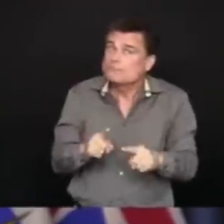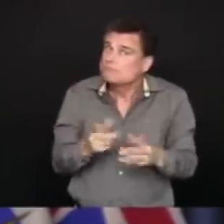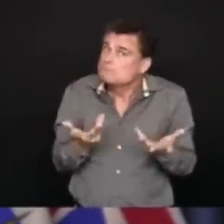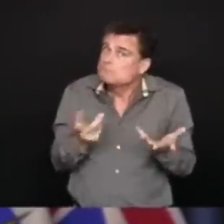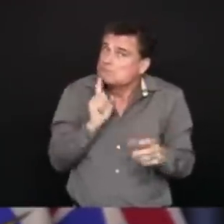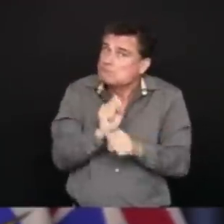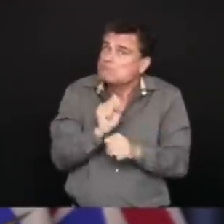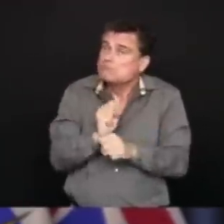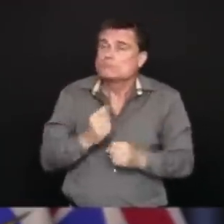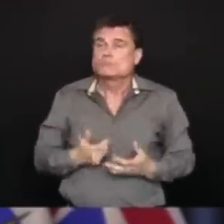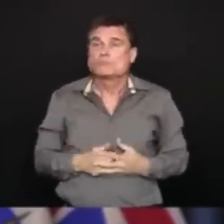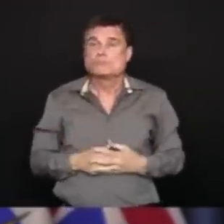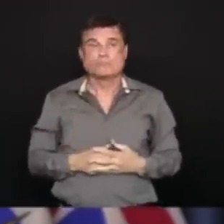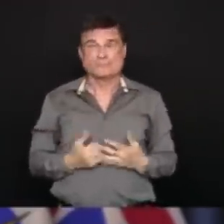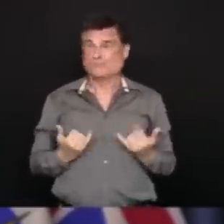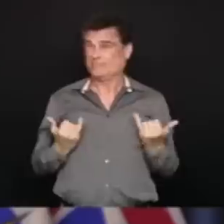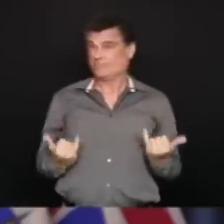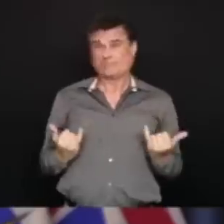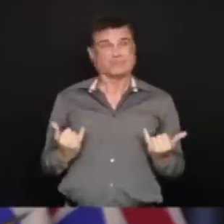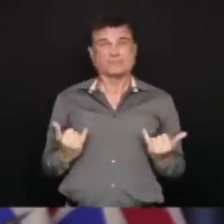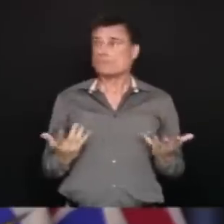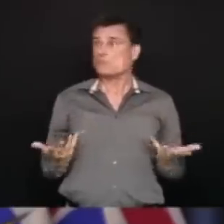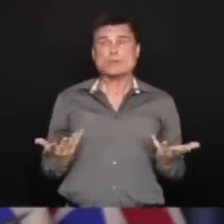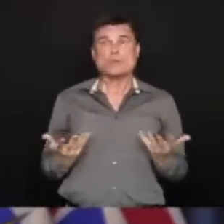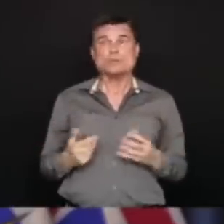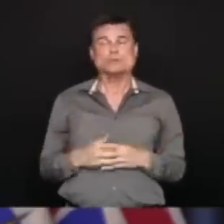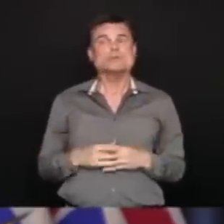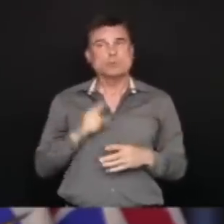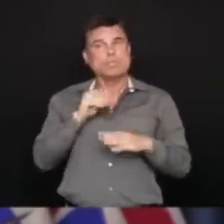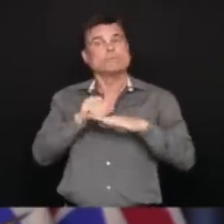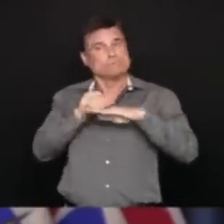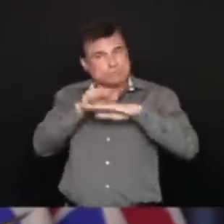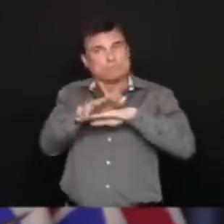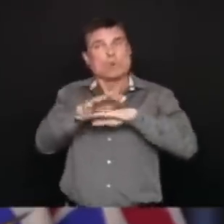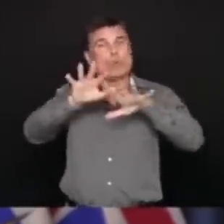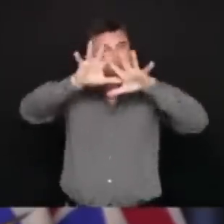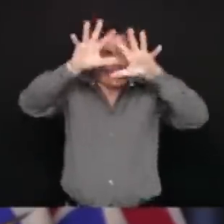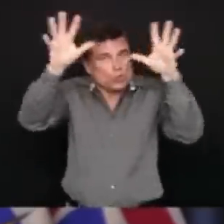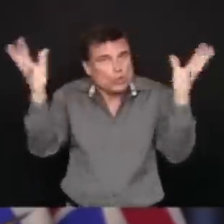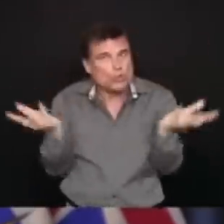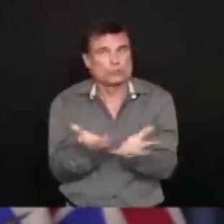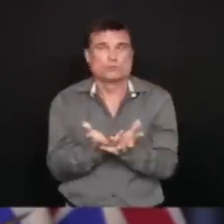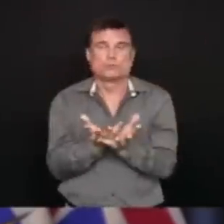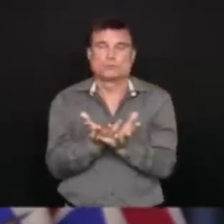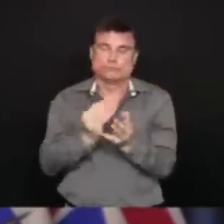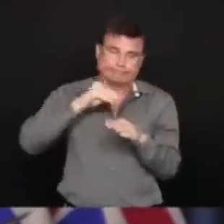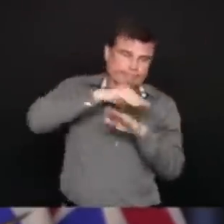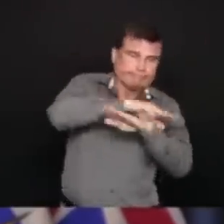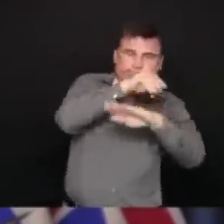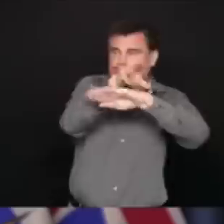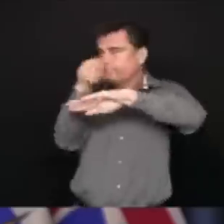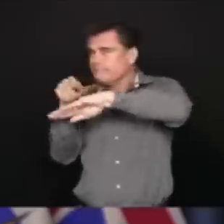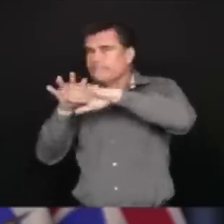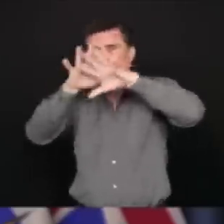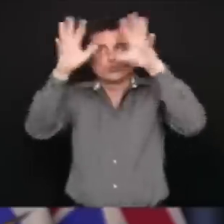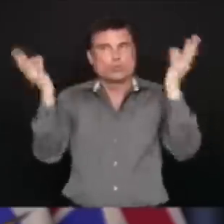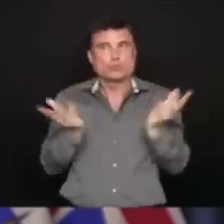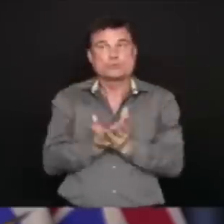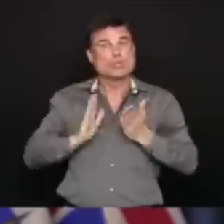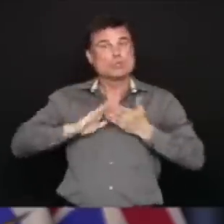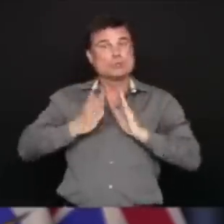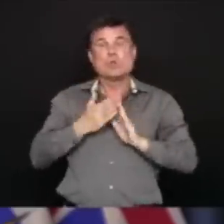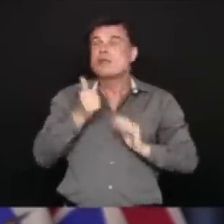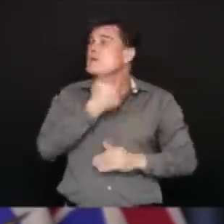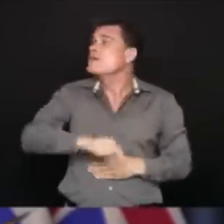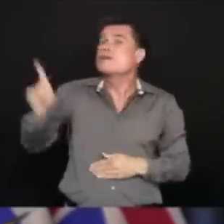phenomenon, and we know that this is still a major problem in communities all around us. And there's been, you know, Alberta, for example,